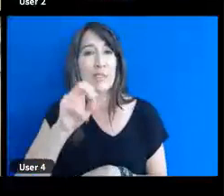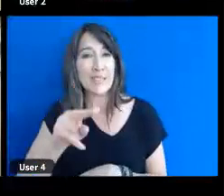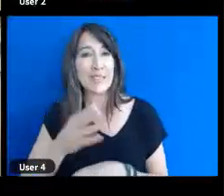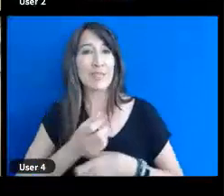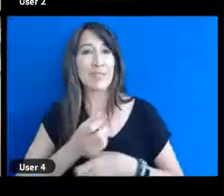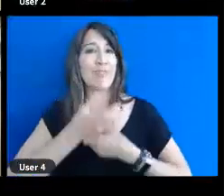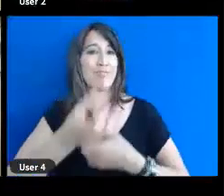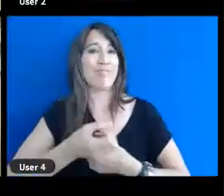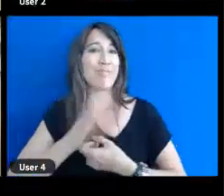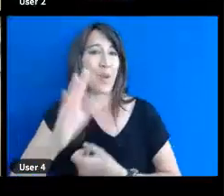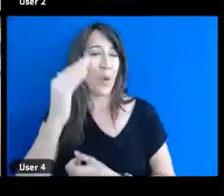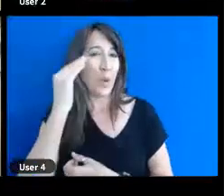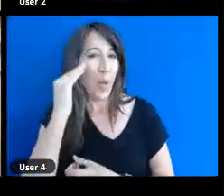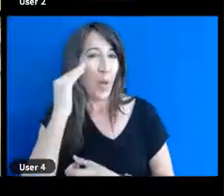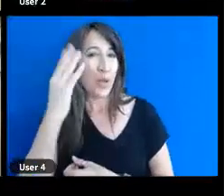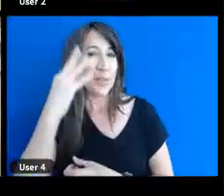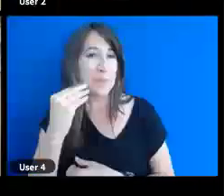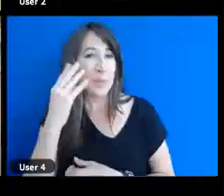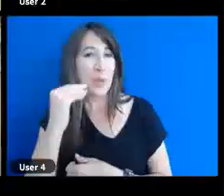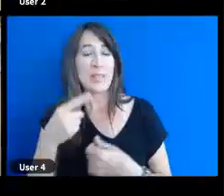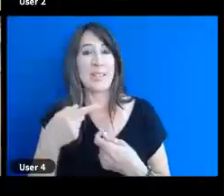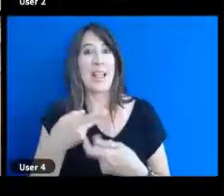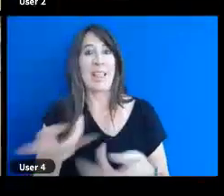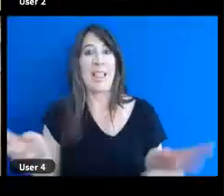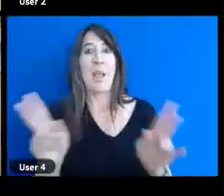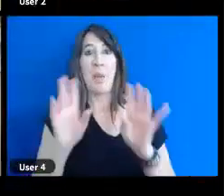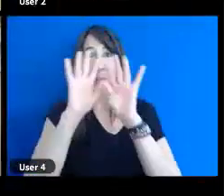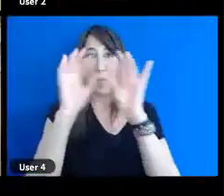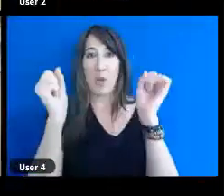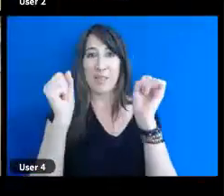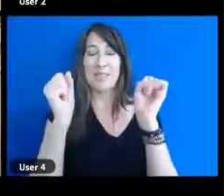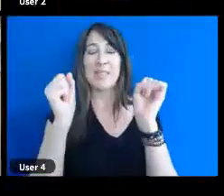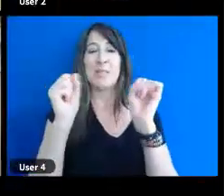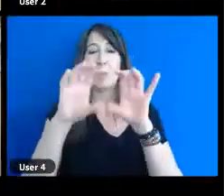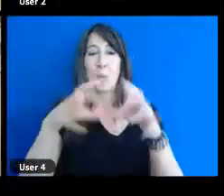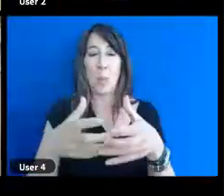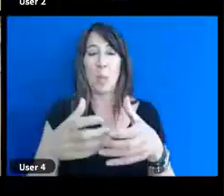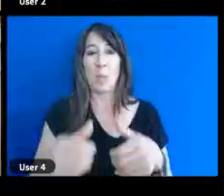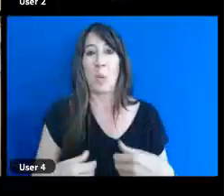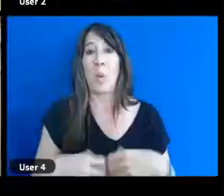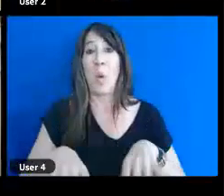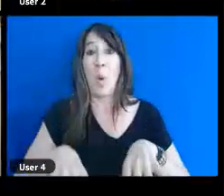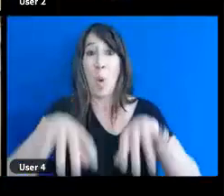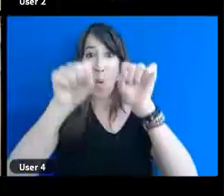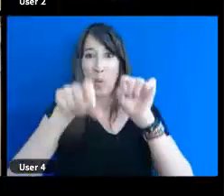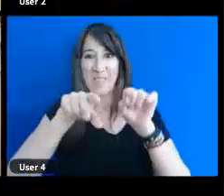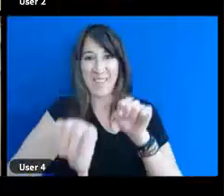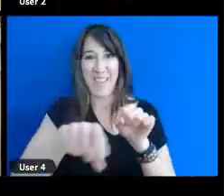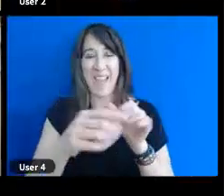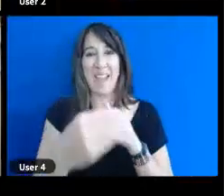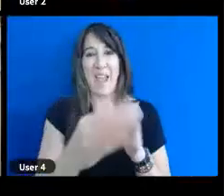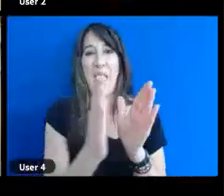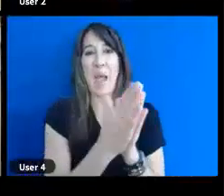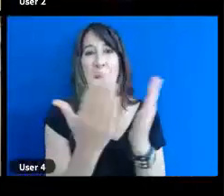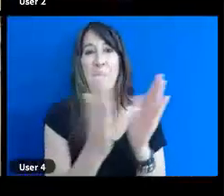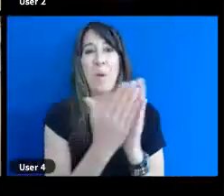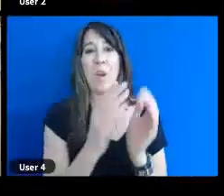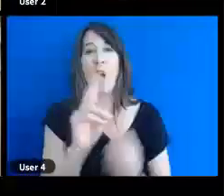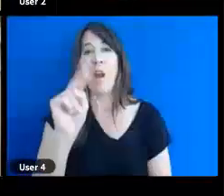Jamie and Kristin, for sharing your knowledge and for allowing the President's Group to host the Untapped Talent Guidebook on our